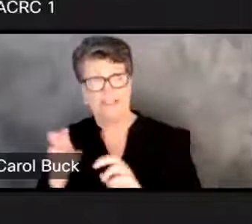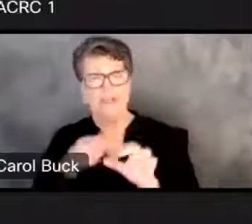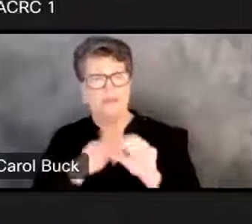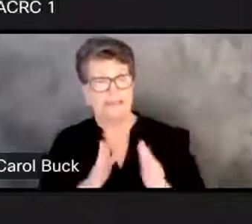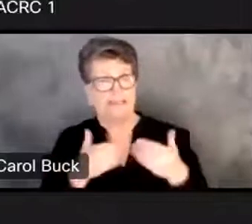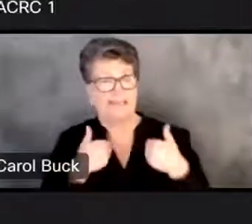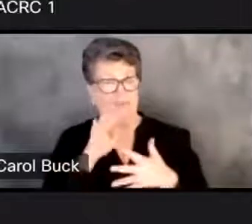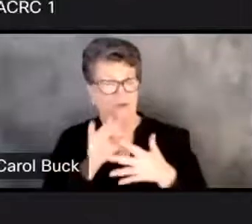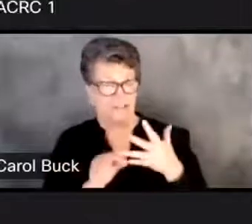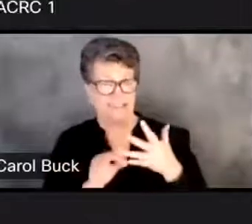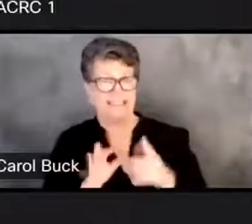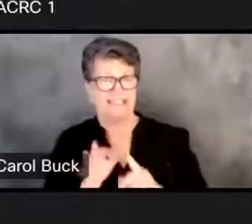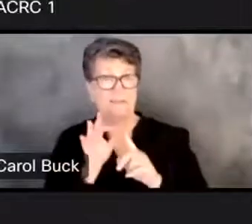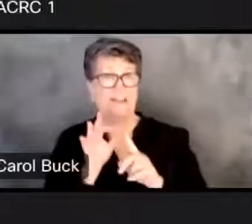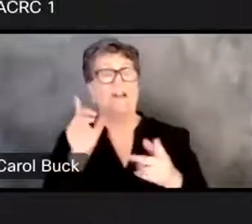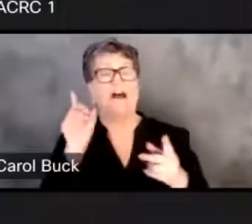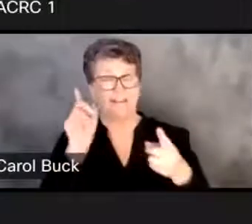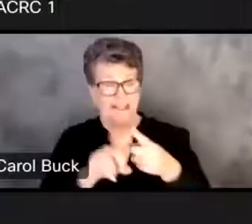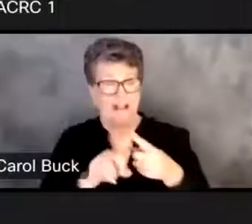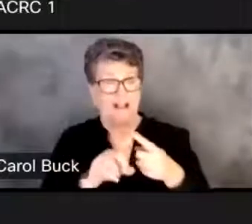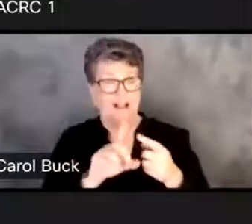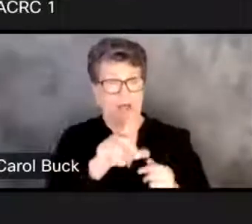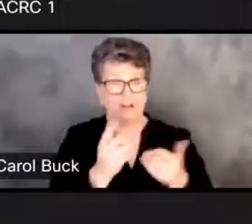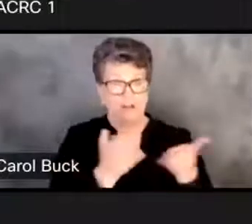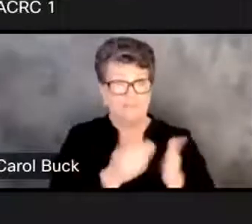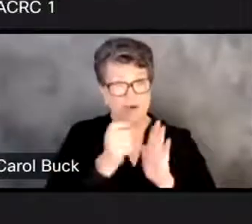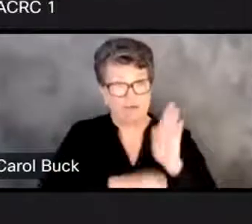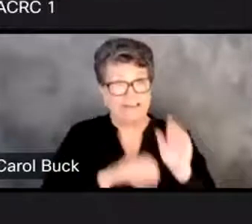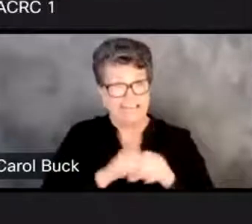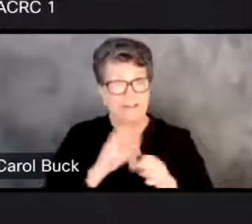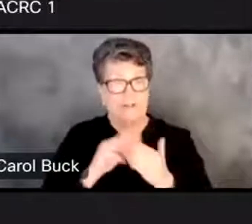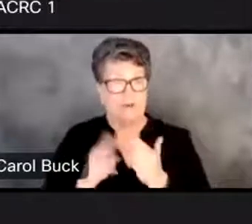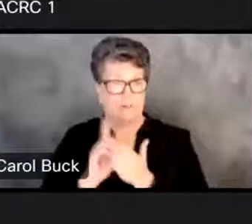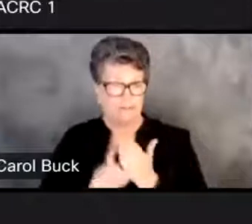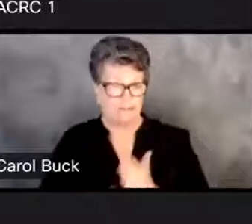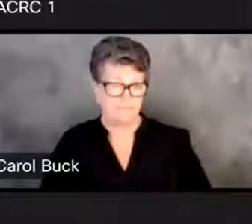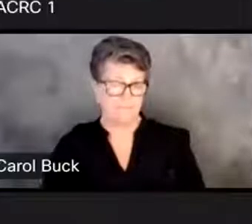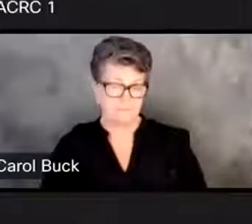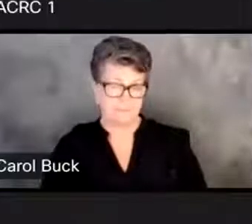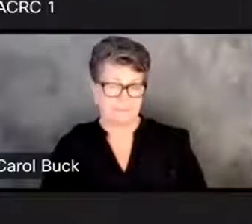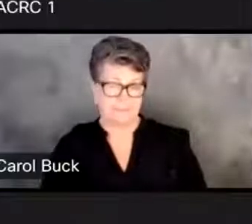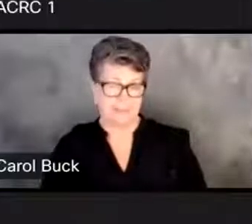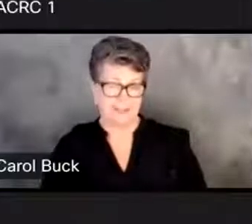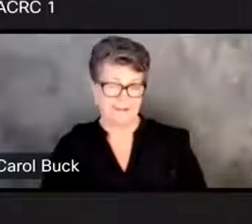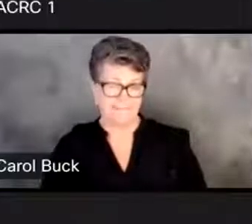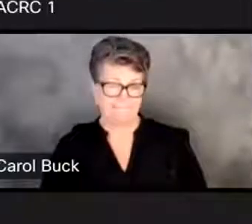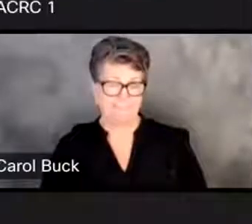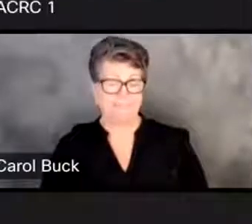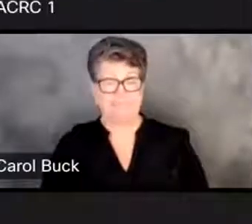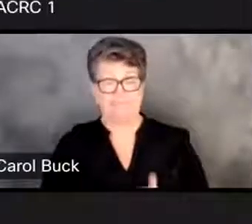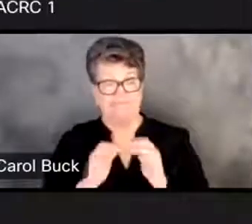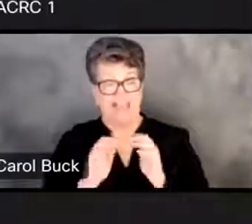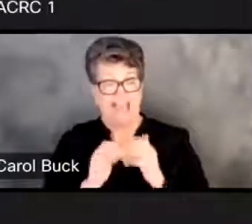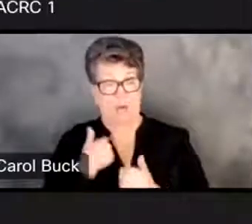have choice, especially until we get alternative services written into program designs. And the way that we